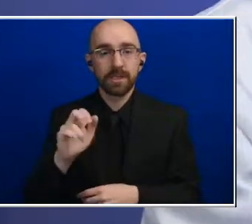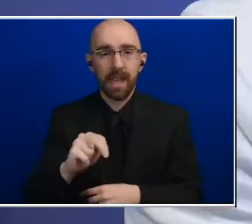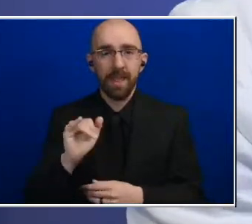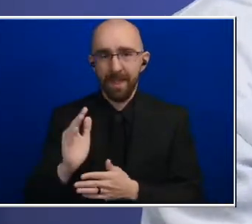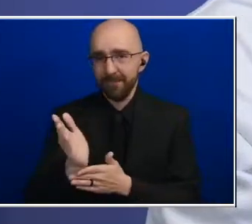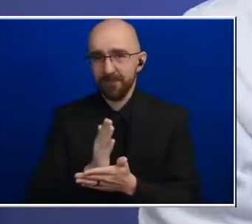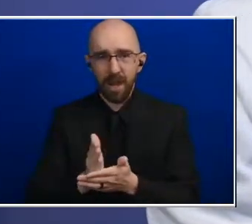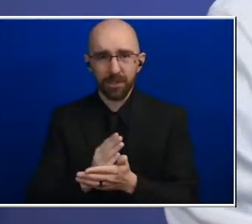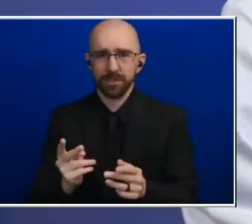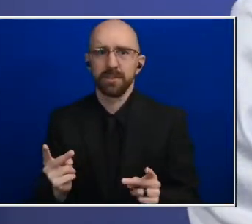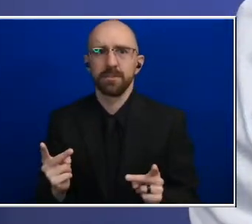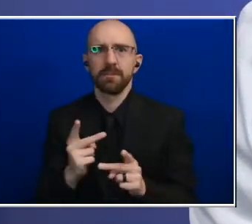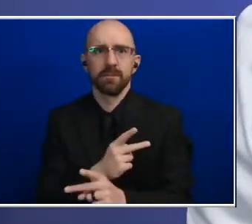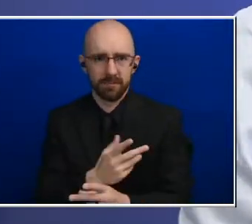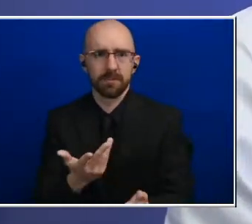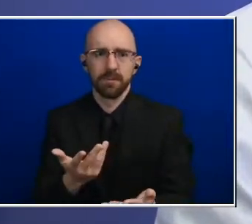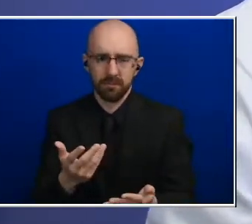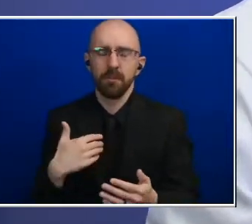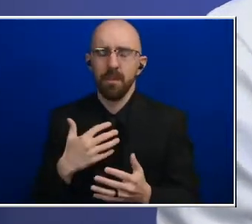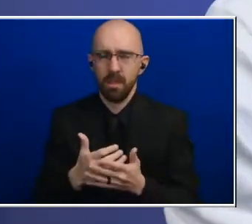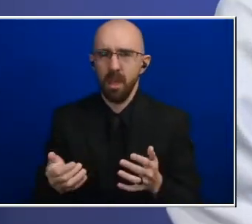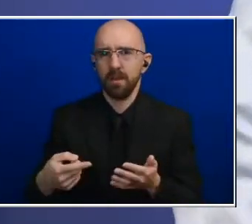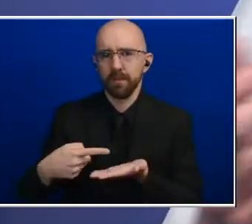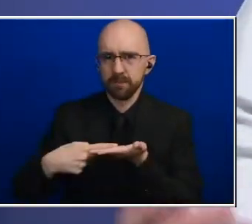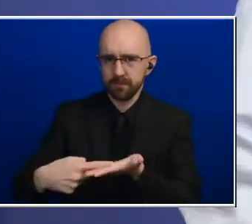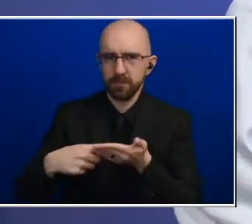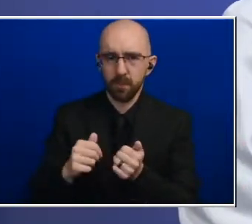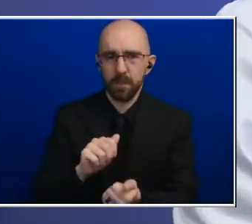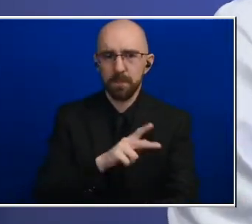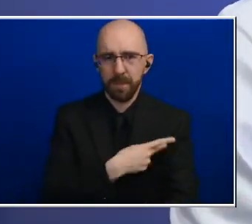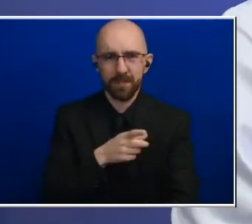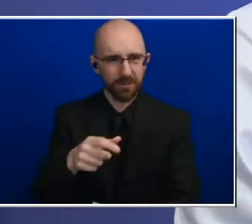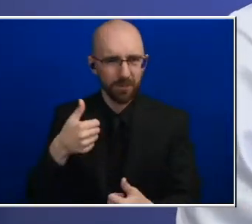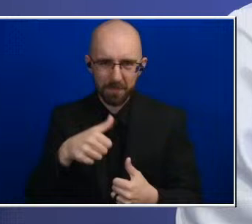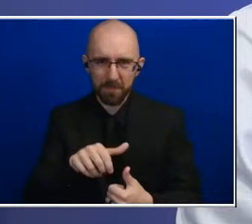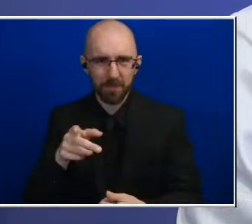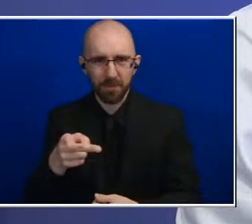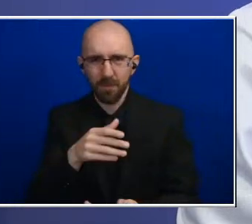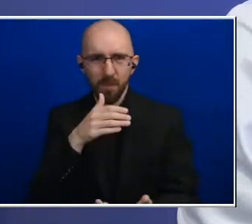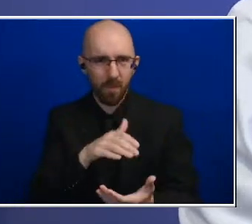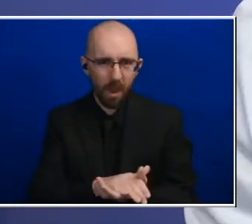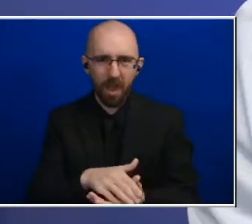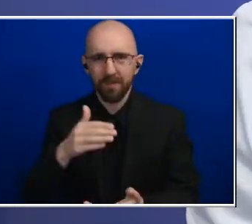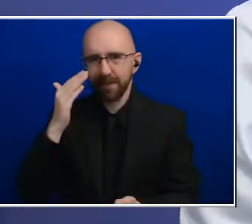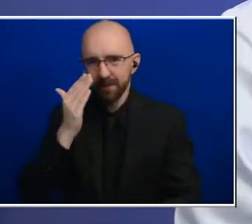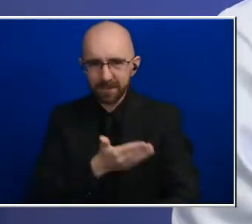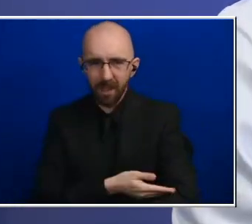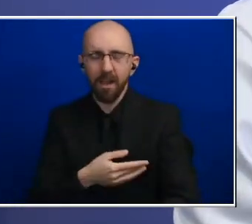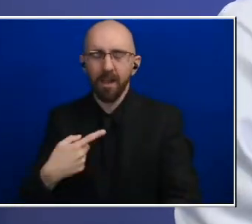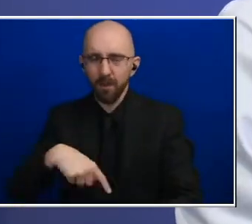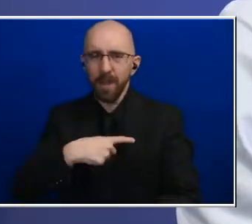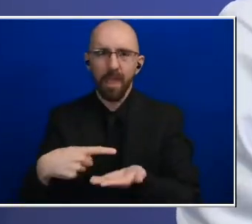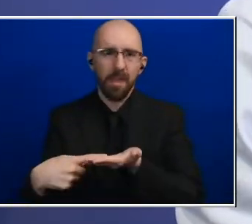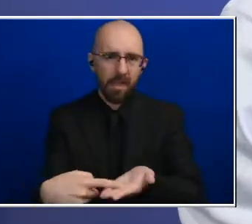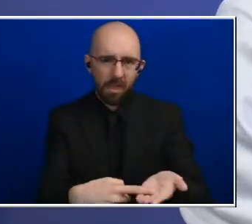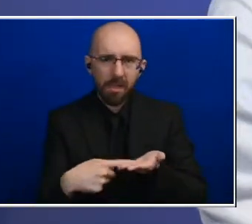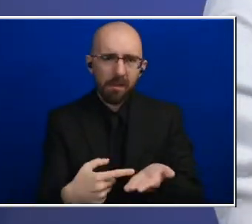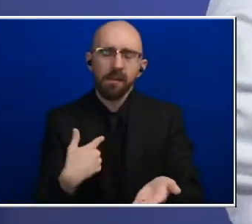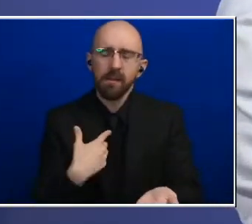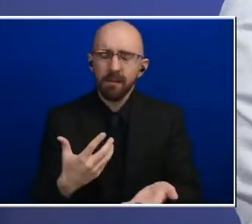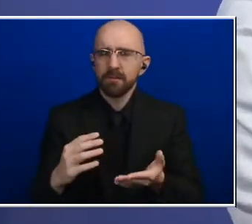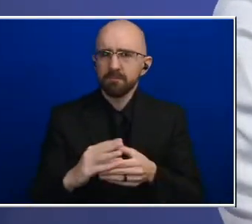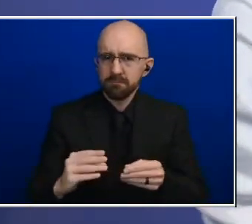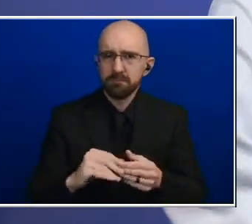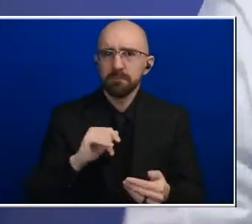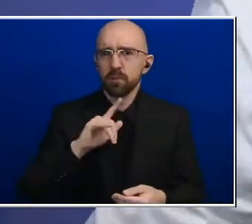there's a lot of conversation that happens with patients. And you can remember, you and your wife, your son, we talked a lot, and I said, you know, I really think that the